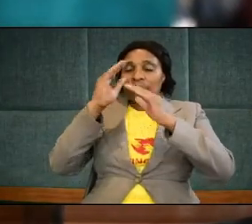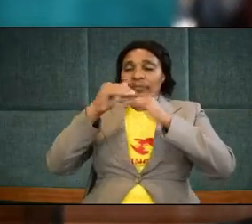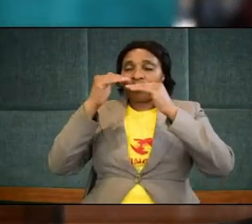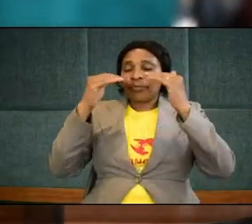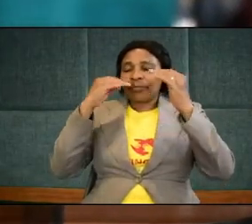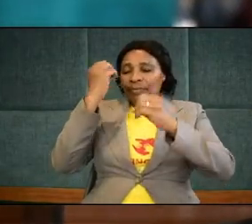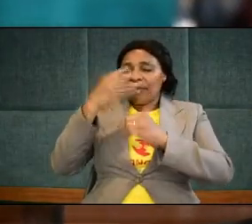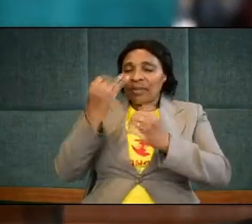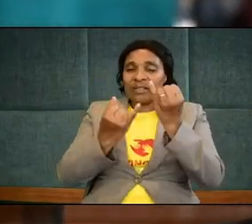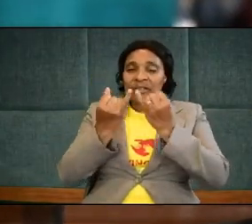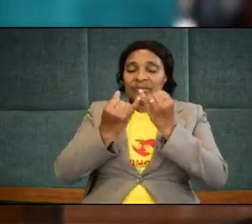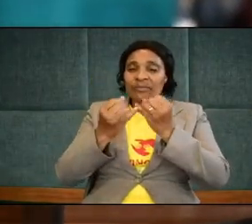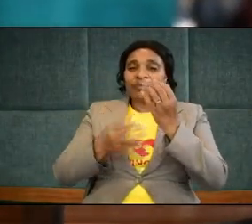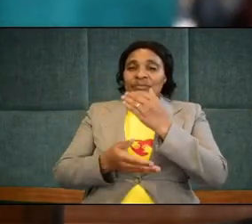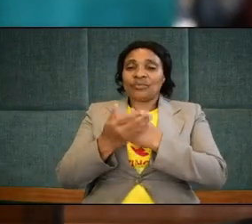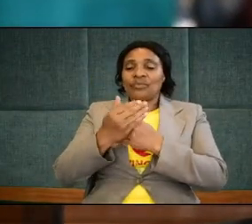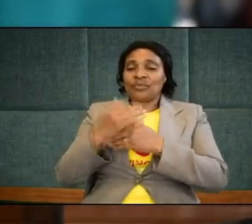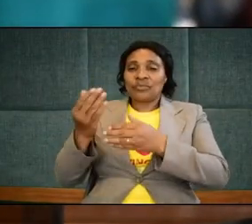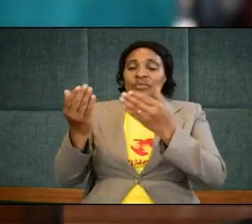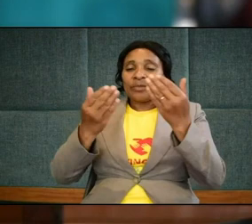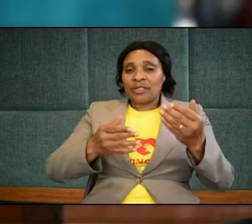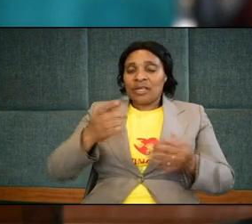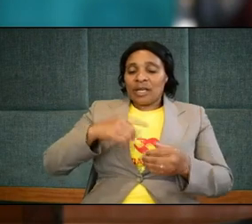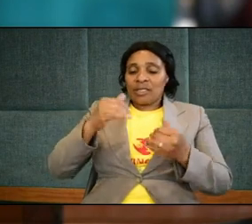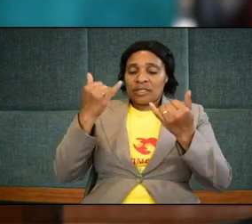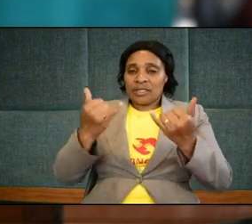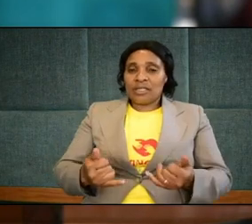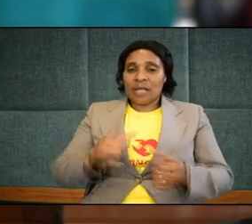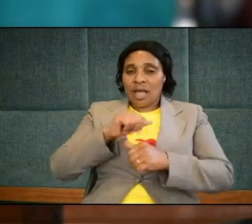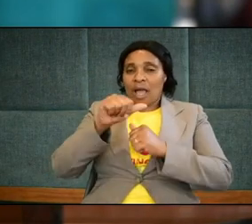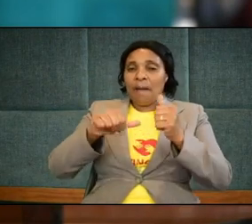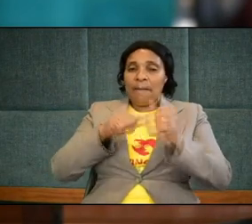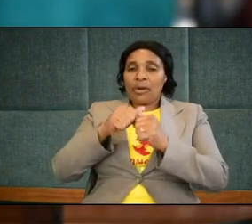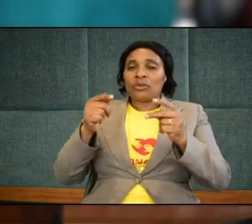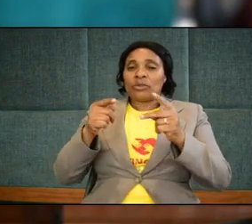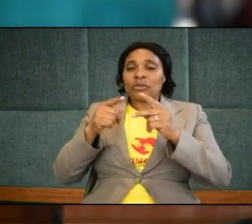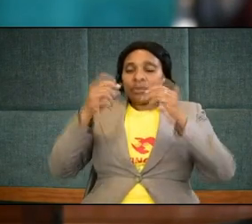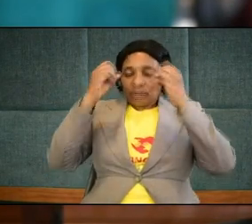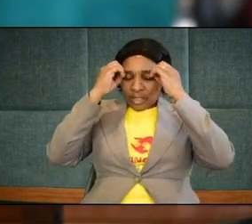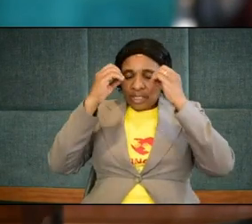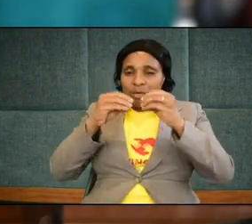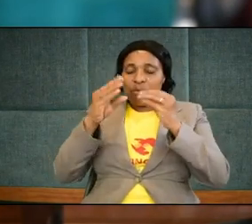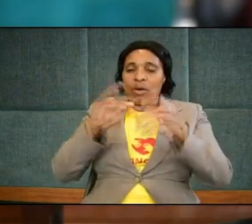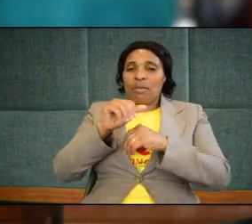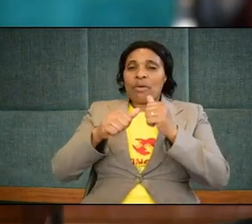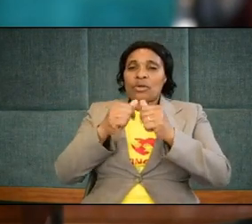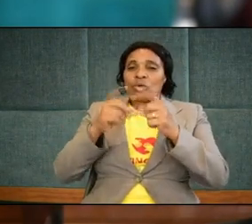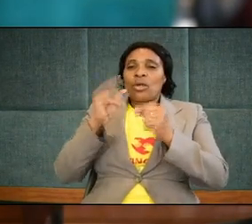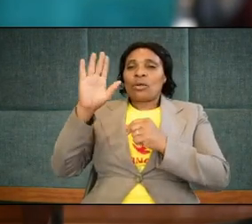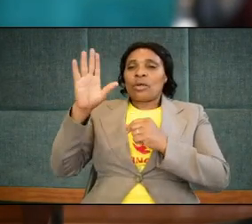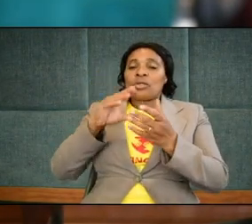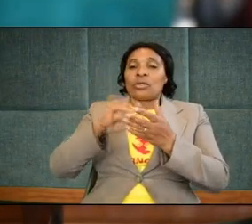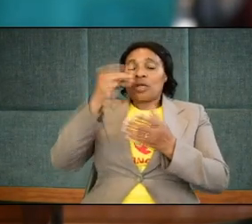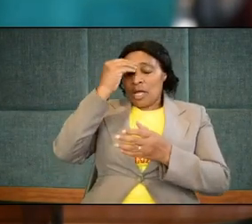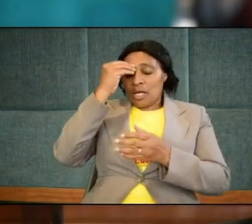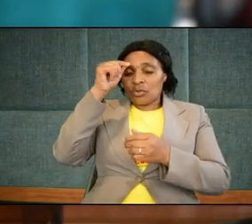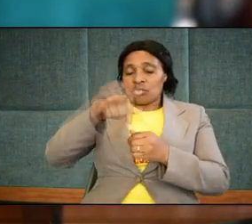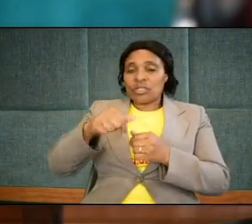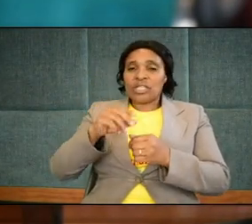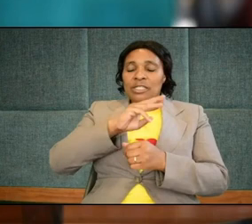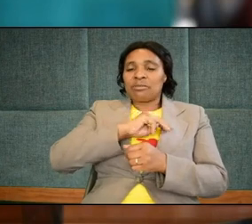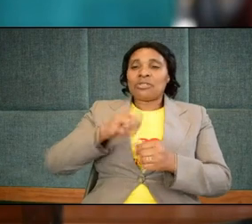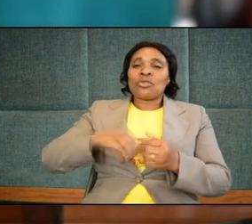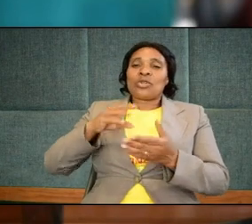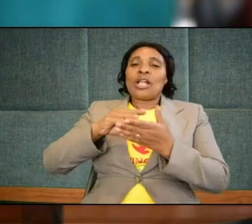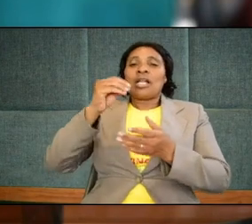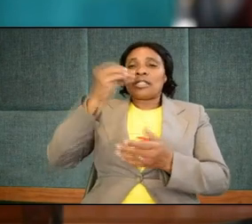for this beautiful Sabbath morning and for bringing us here as we're about to study more about your word. As we learn from today's mission, may we